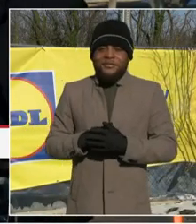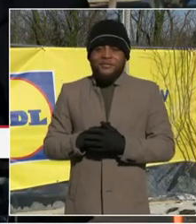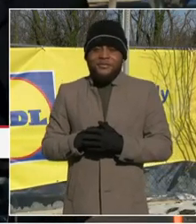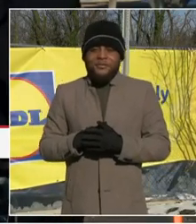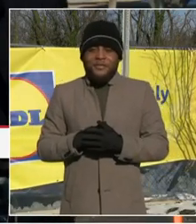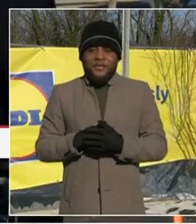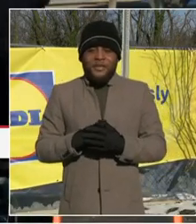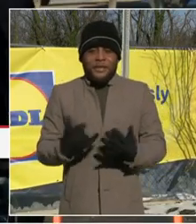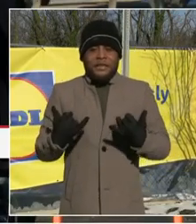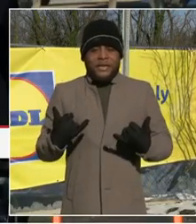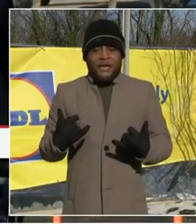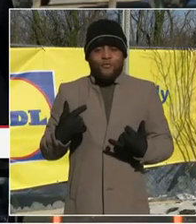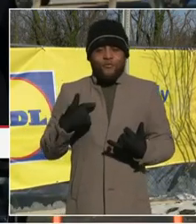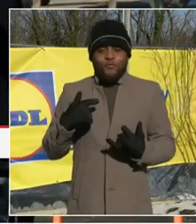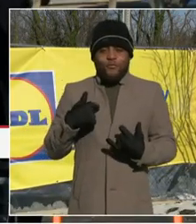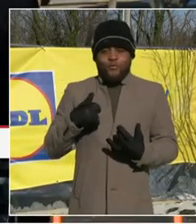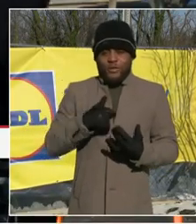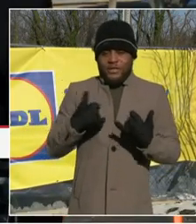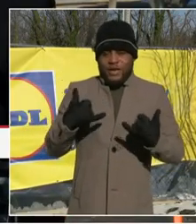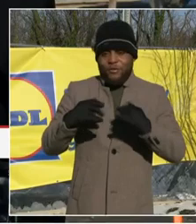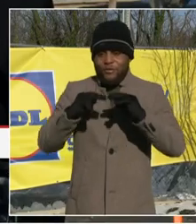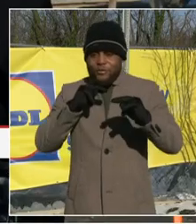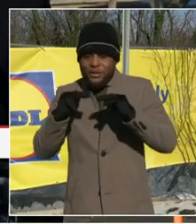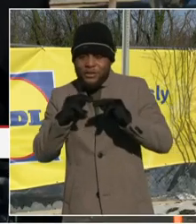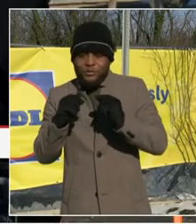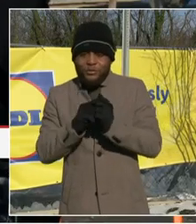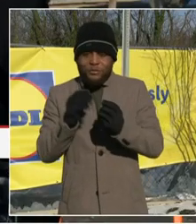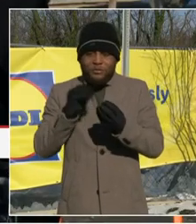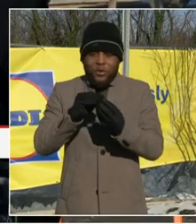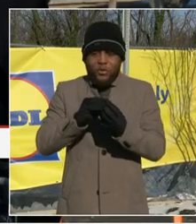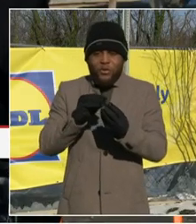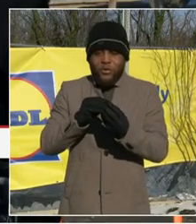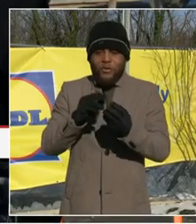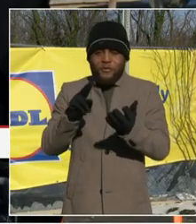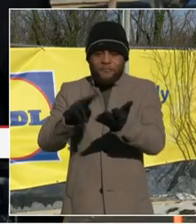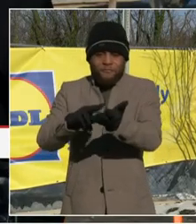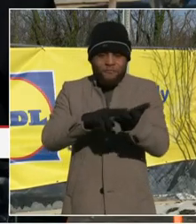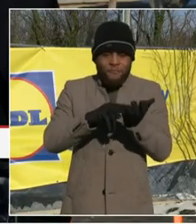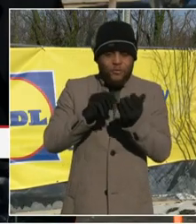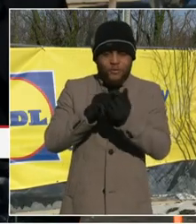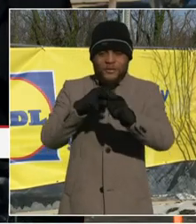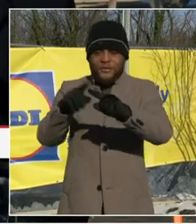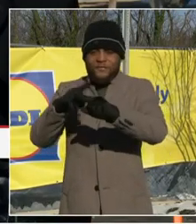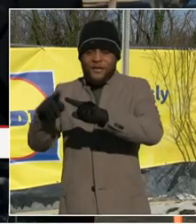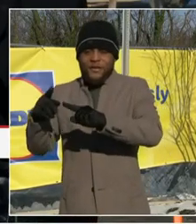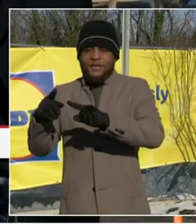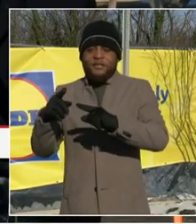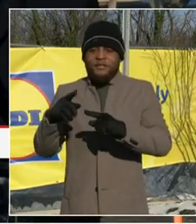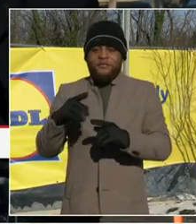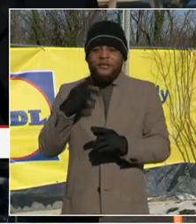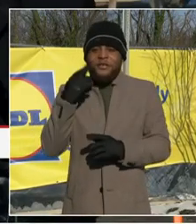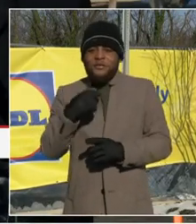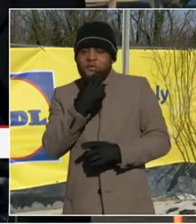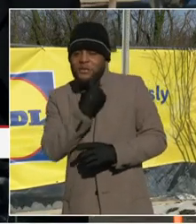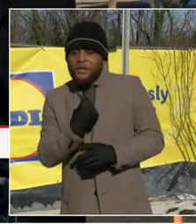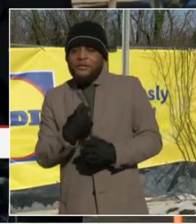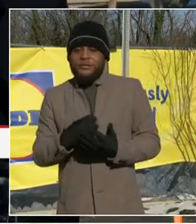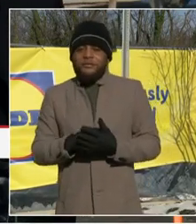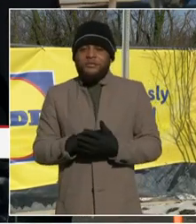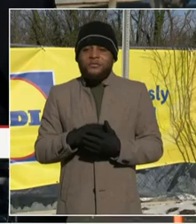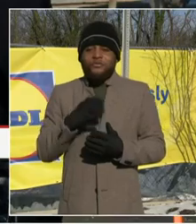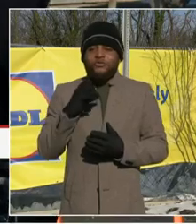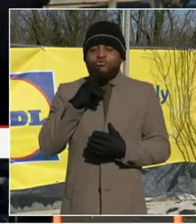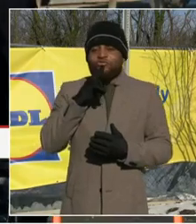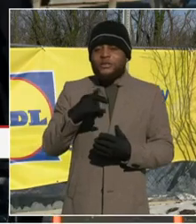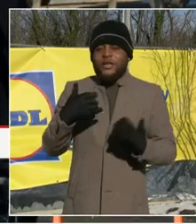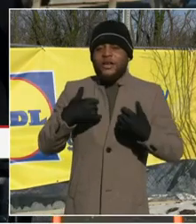are currently negotiating leases with a couple more restaurants, as I've said. Later this month, Rooming Rooster, a quality fast casual